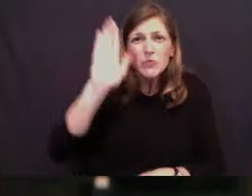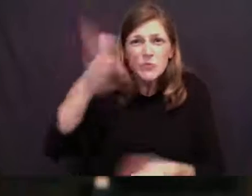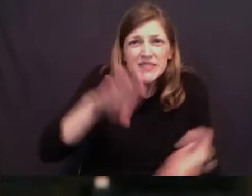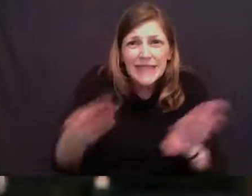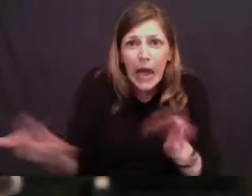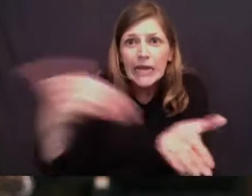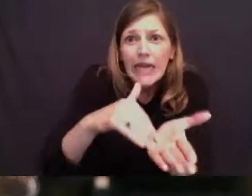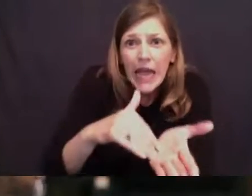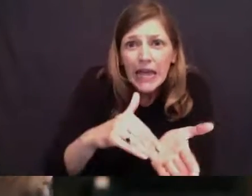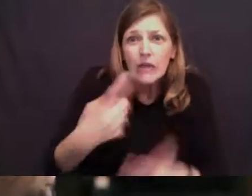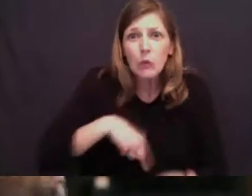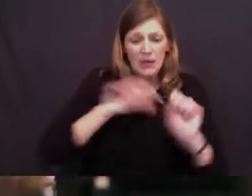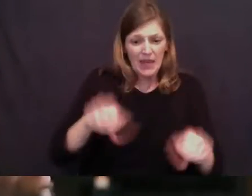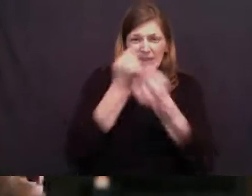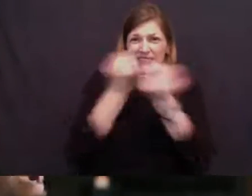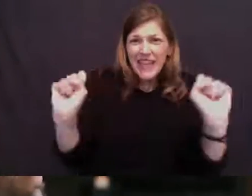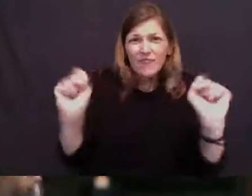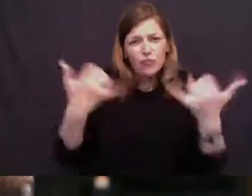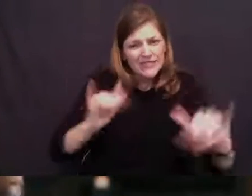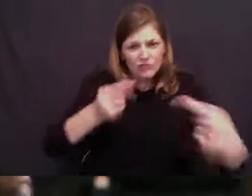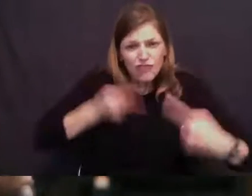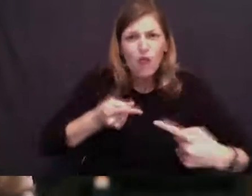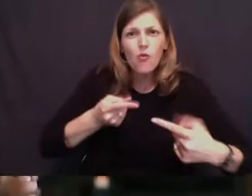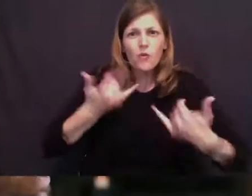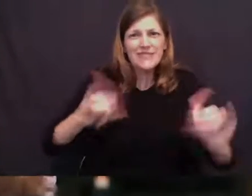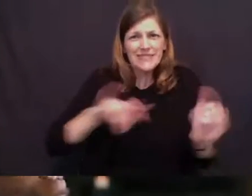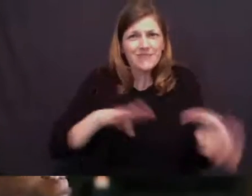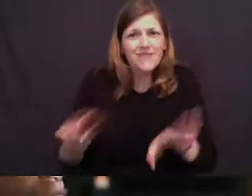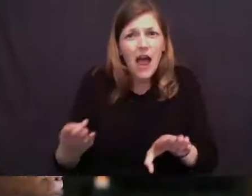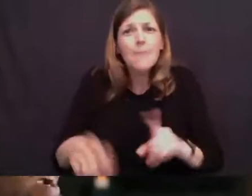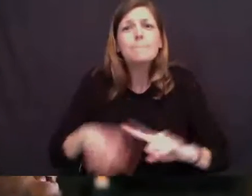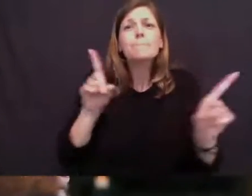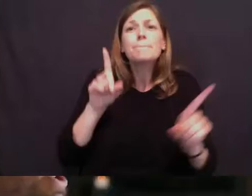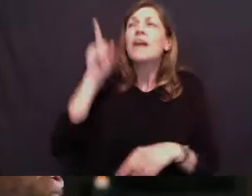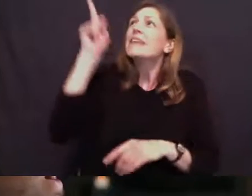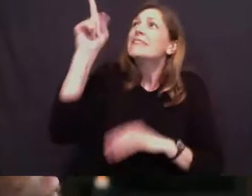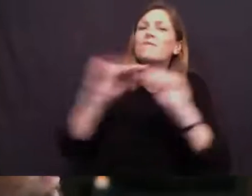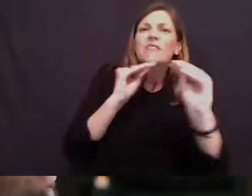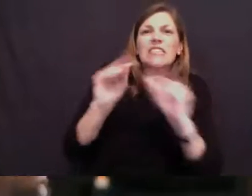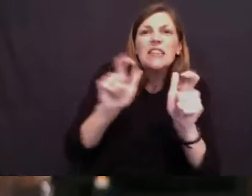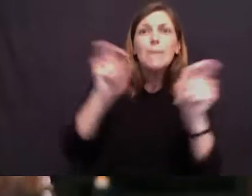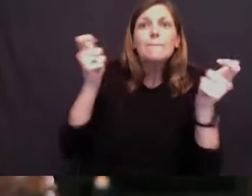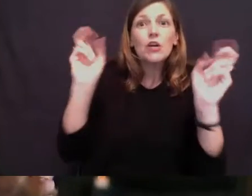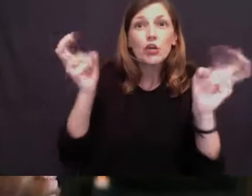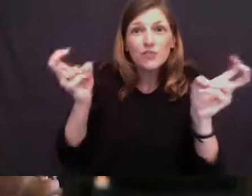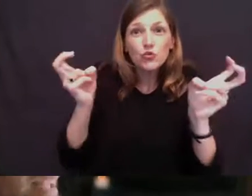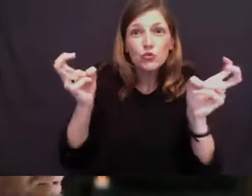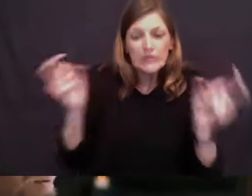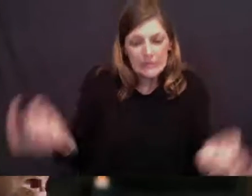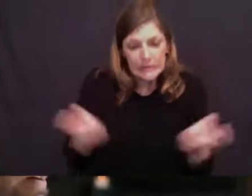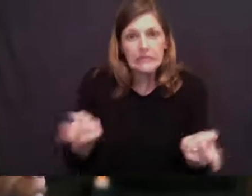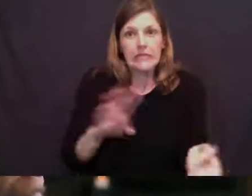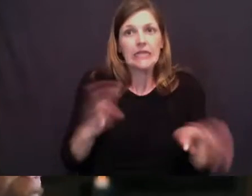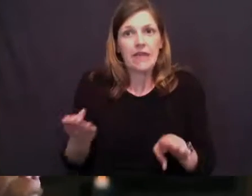can be saved and we're still going to struggle. We're still going to die, but he's fixing the greater issue. The greater issue is sin and death. That's